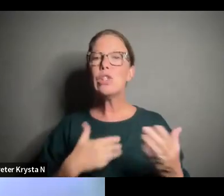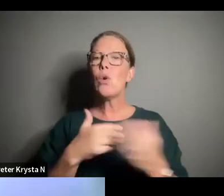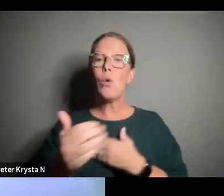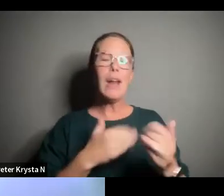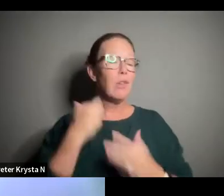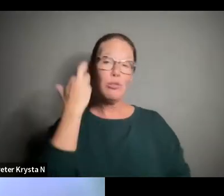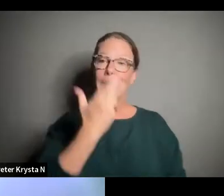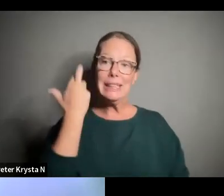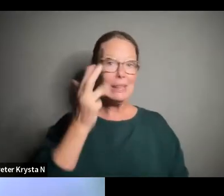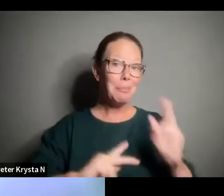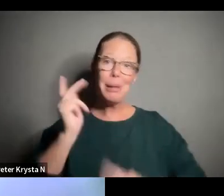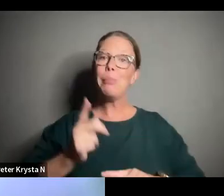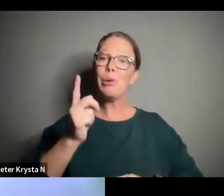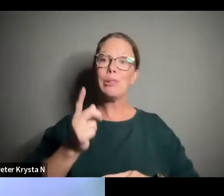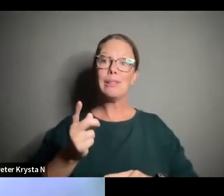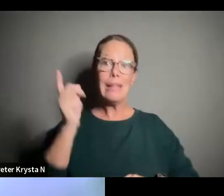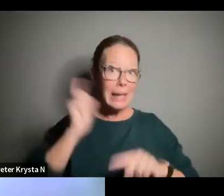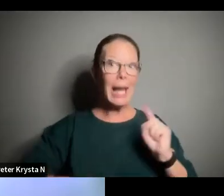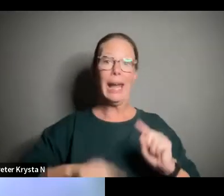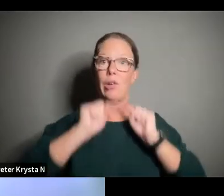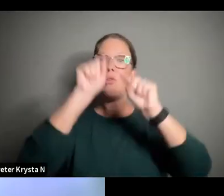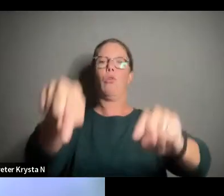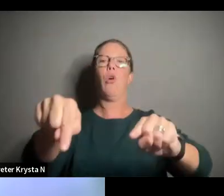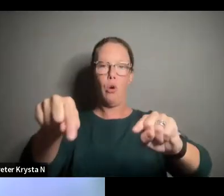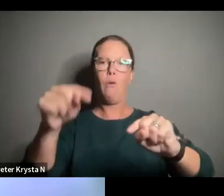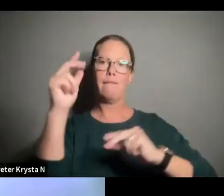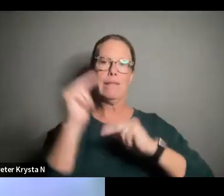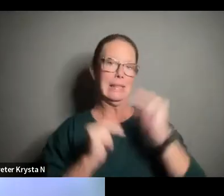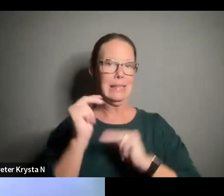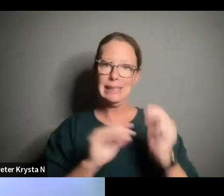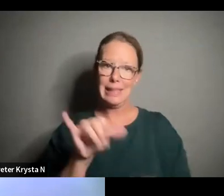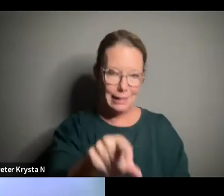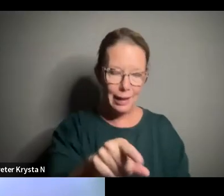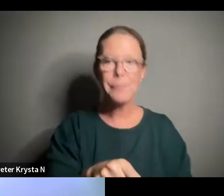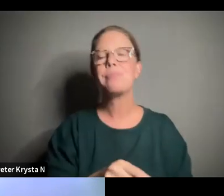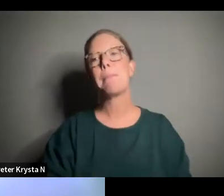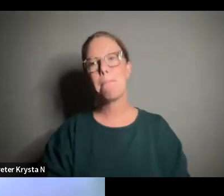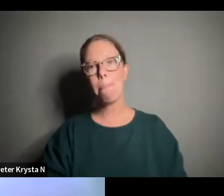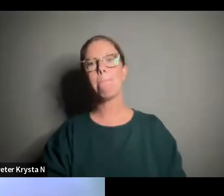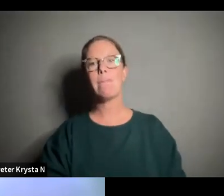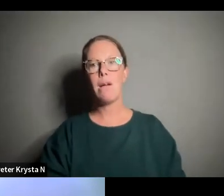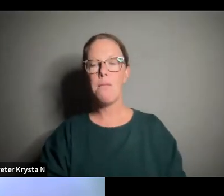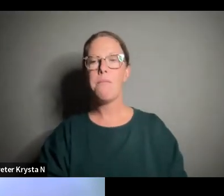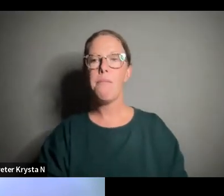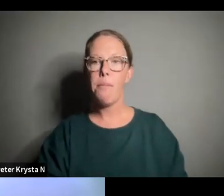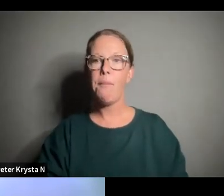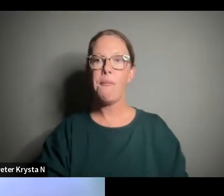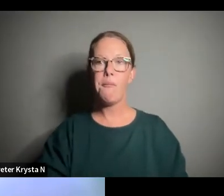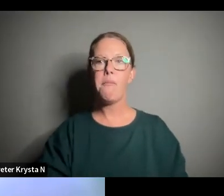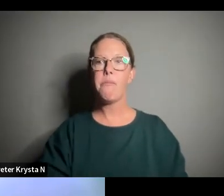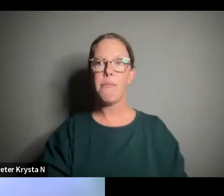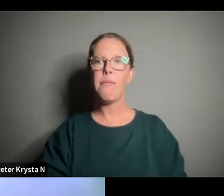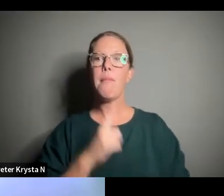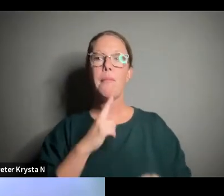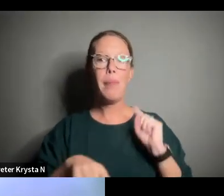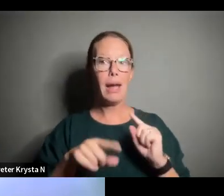reason, sometimes people don't get to facilities where there are places like this. But as you said earlier, this